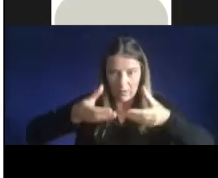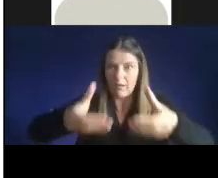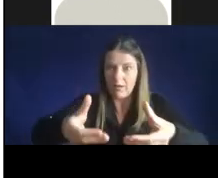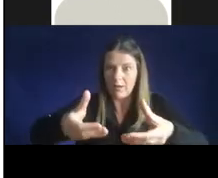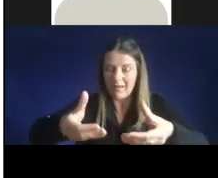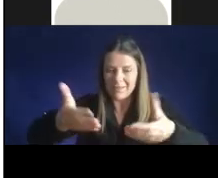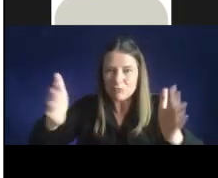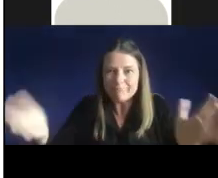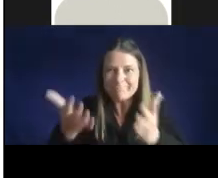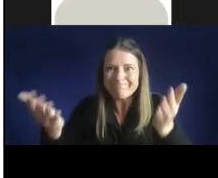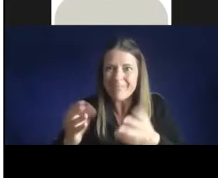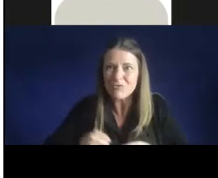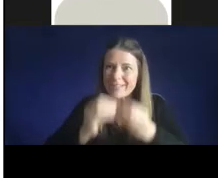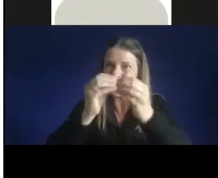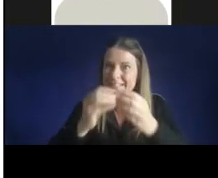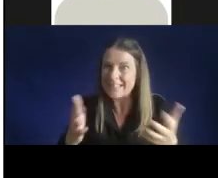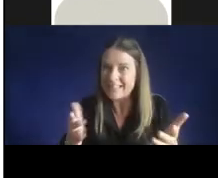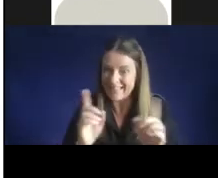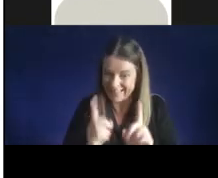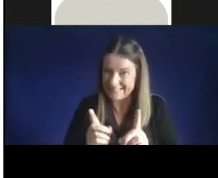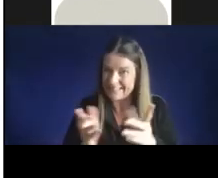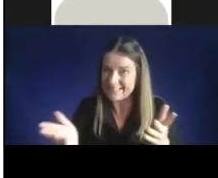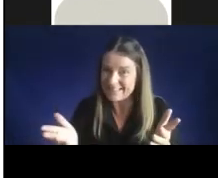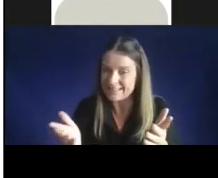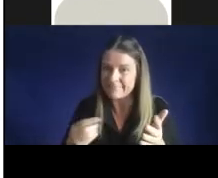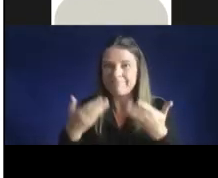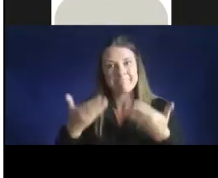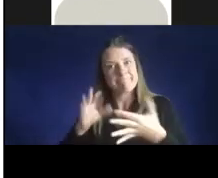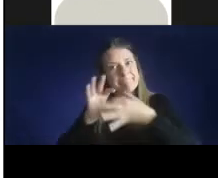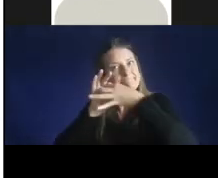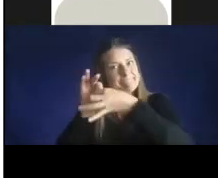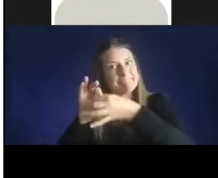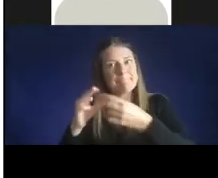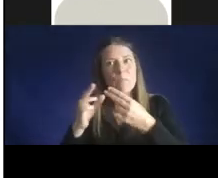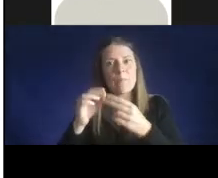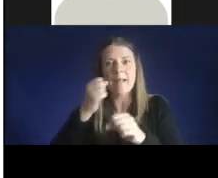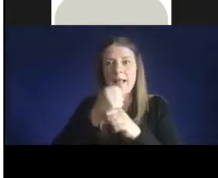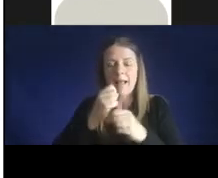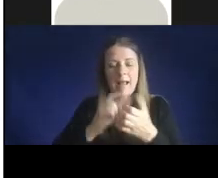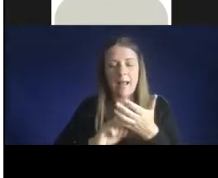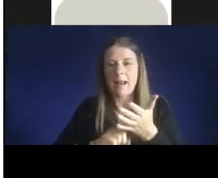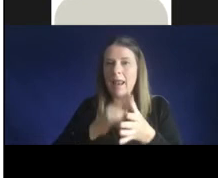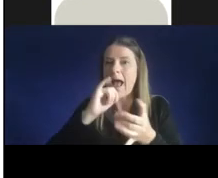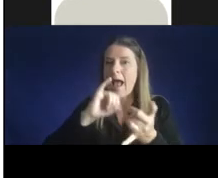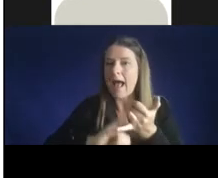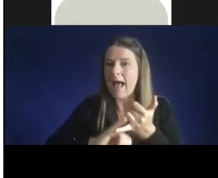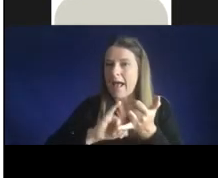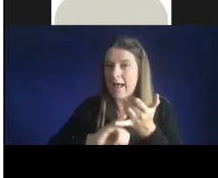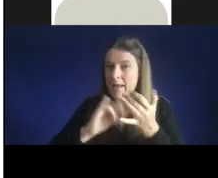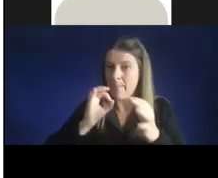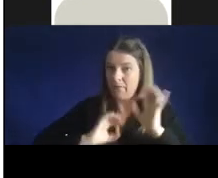I'm currently in conversation with Glass Performance to get the resource into both Pullman and